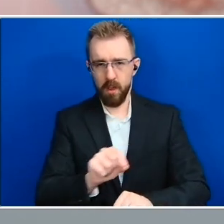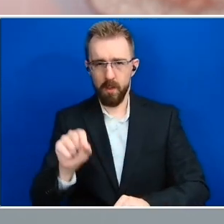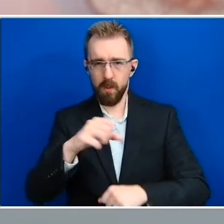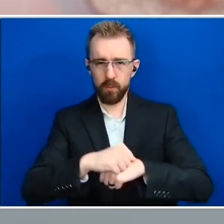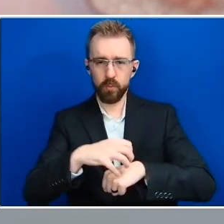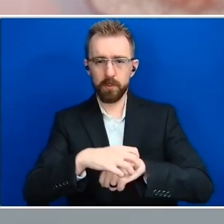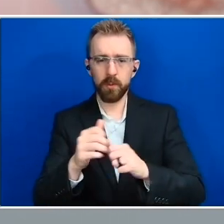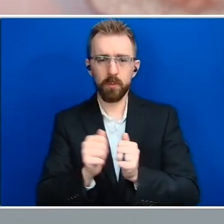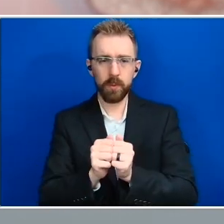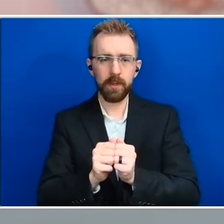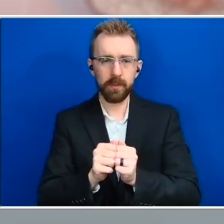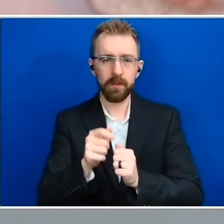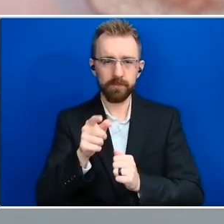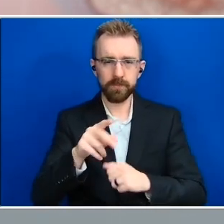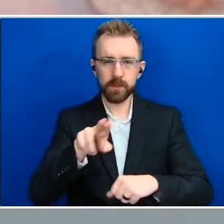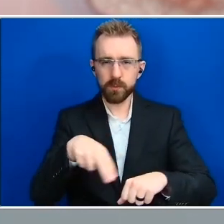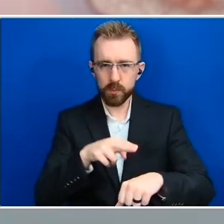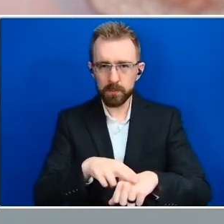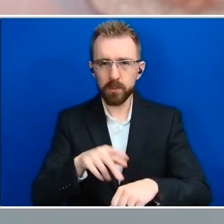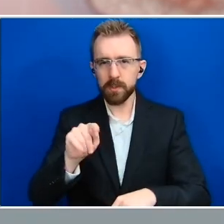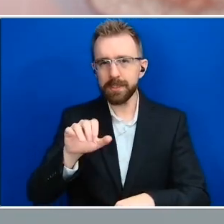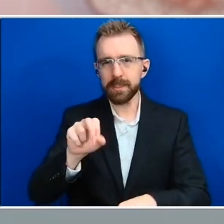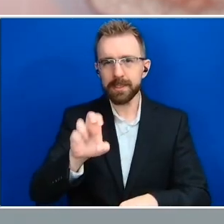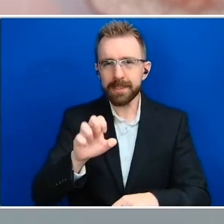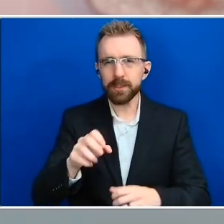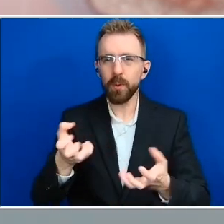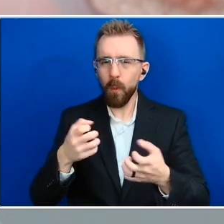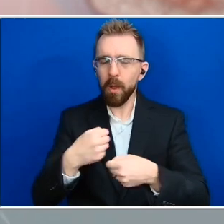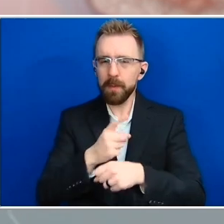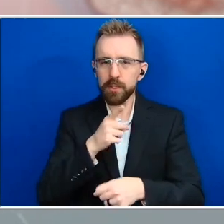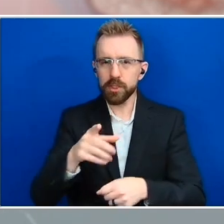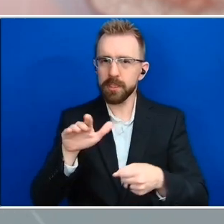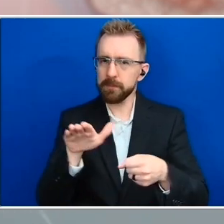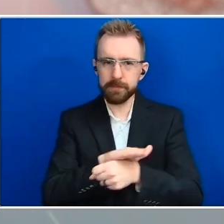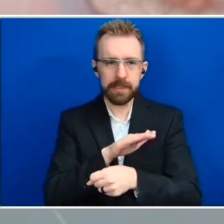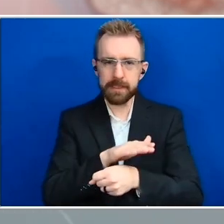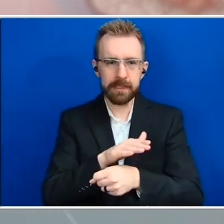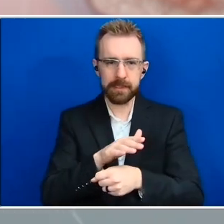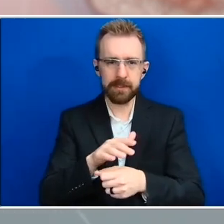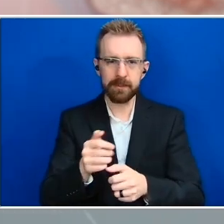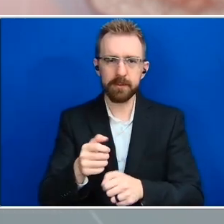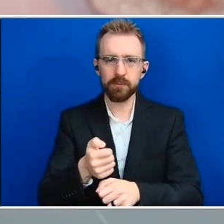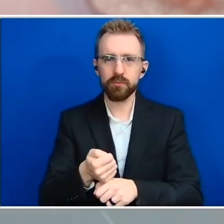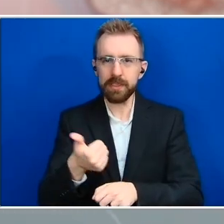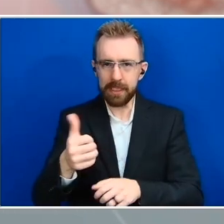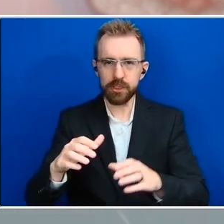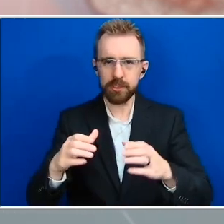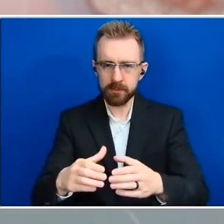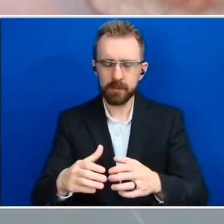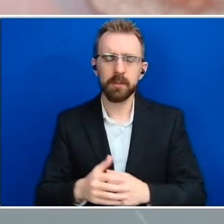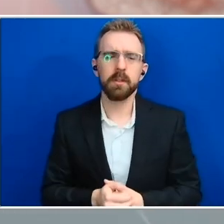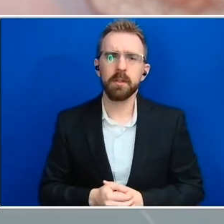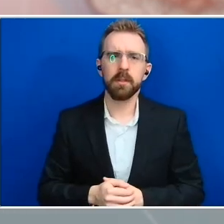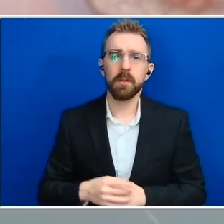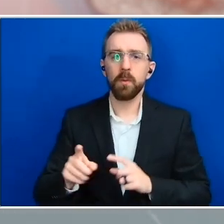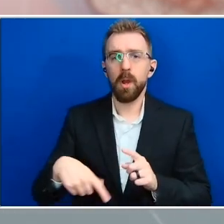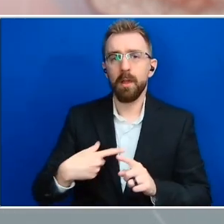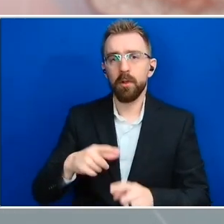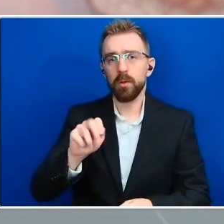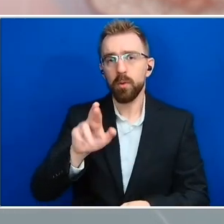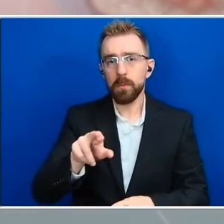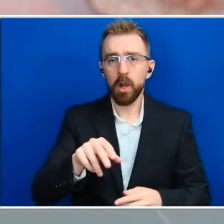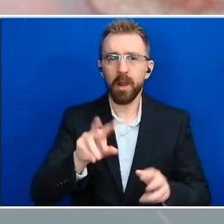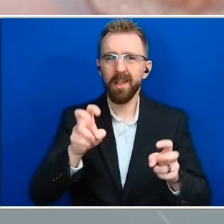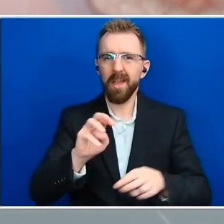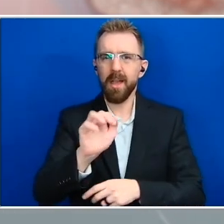normal tissue, because we want to make sure that it's complete resection. Once the tumor is marked, the area of resection